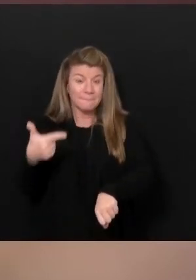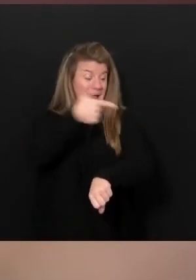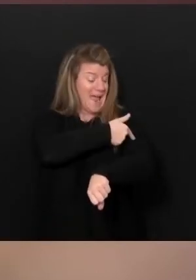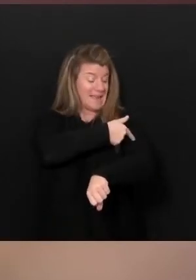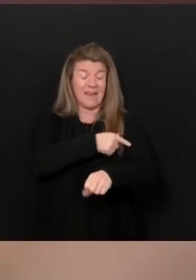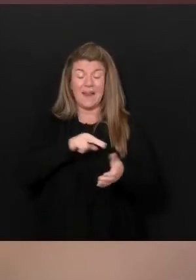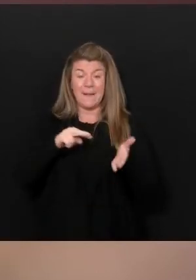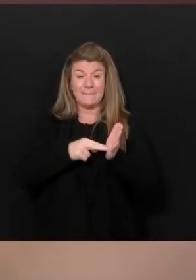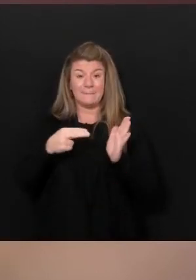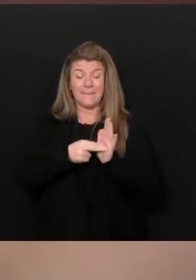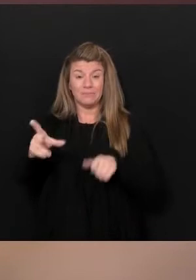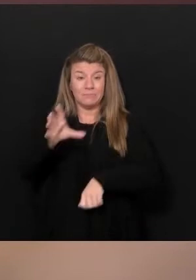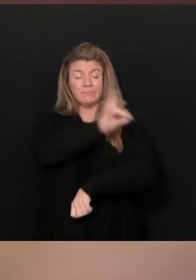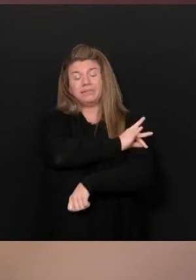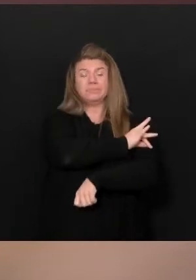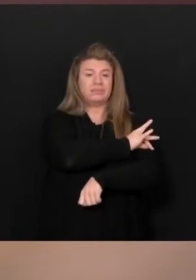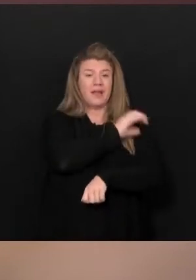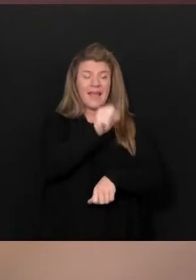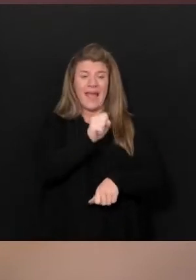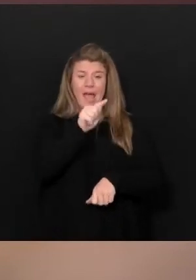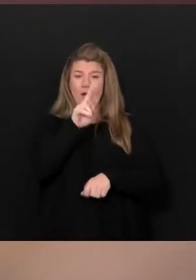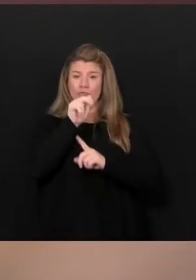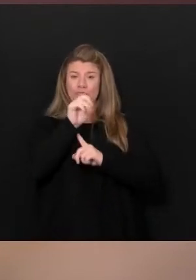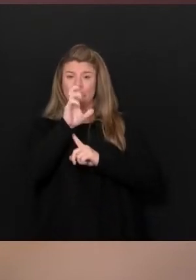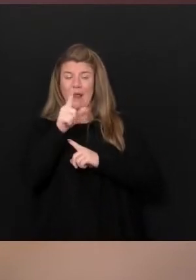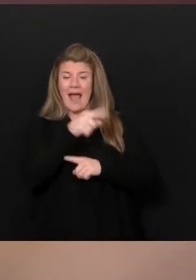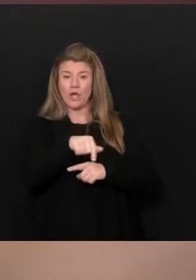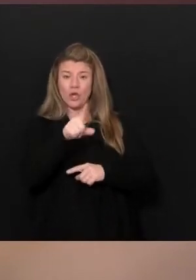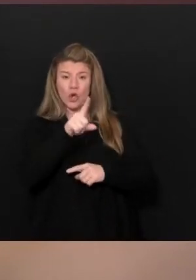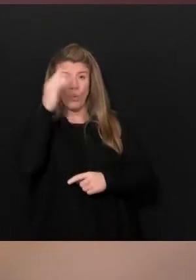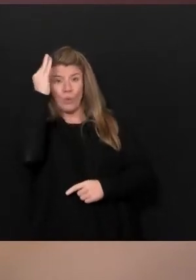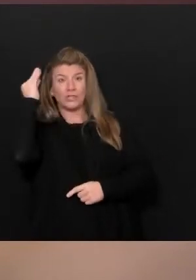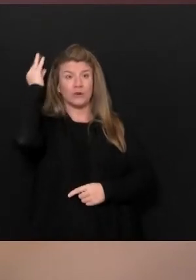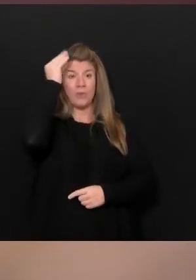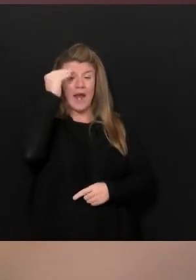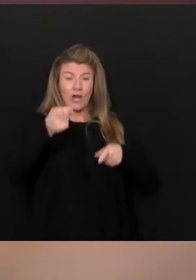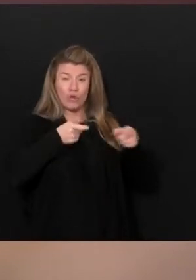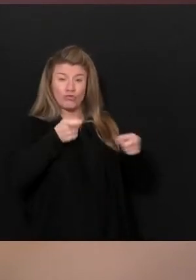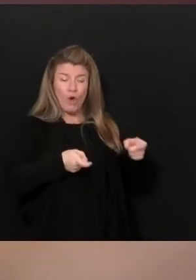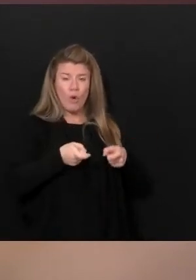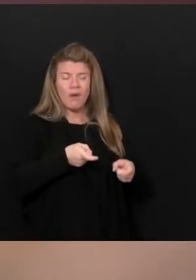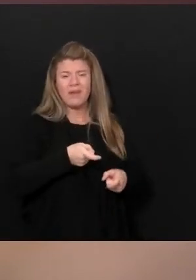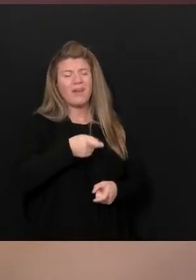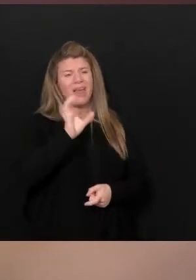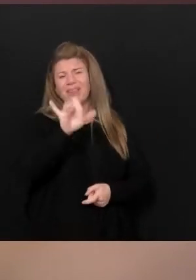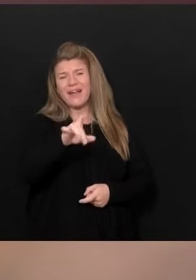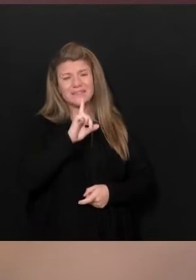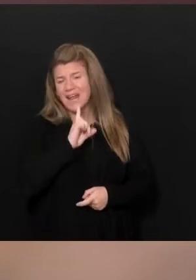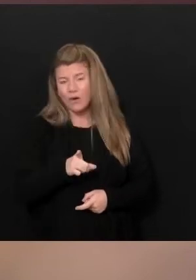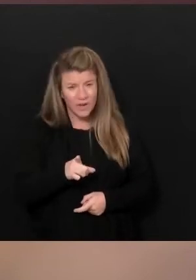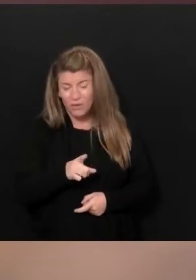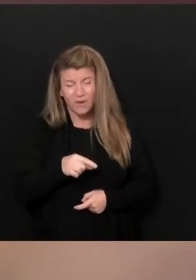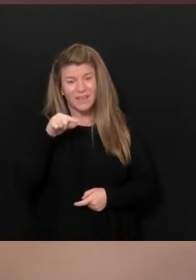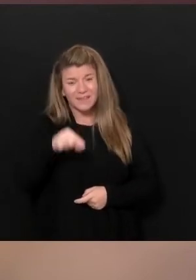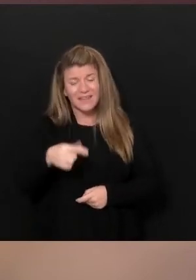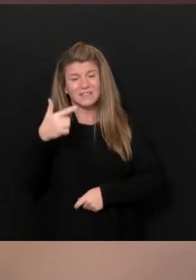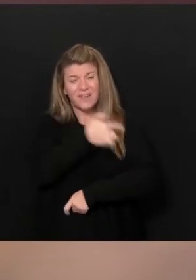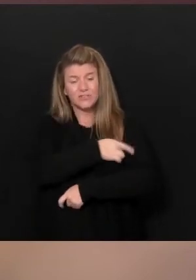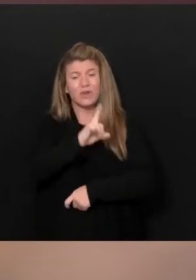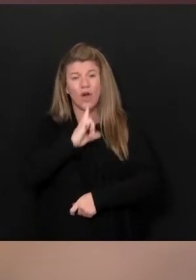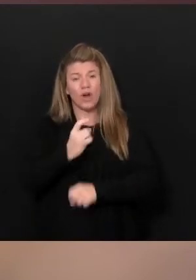device that reads people's thoughts or controls people. That is fantasy. These vaccines are safe,